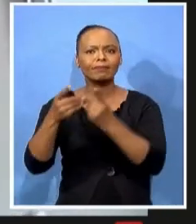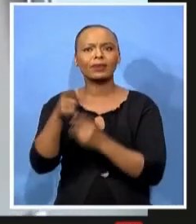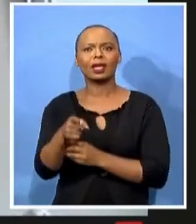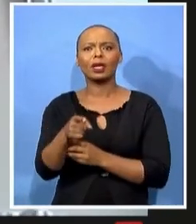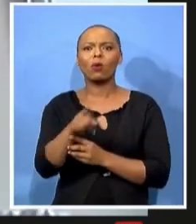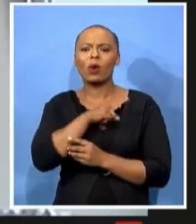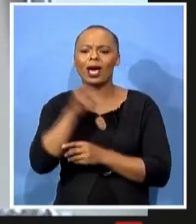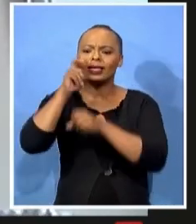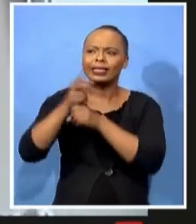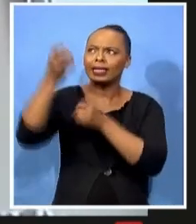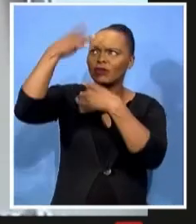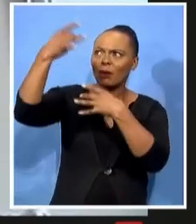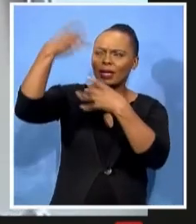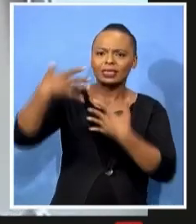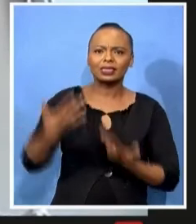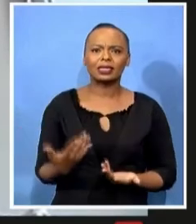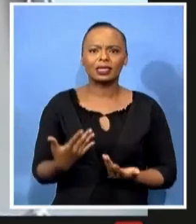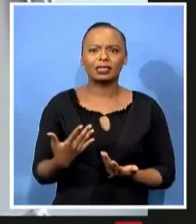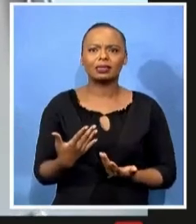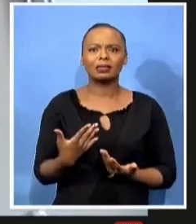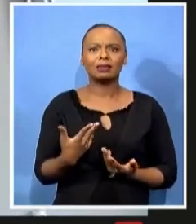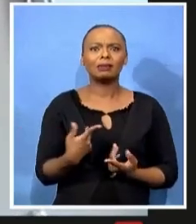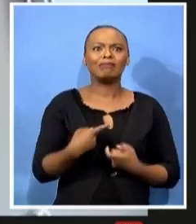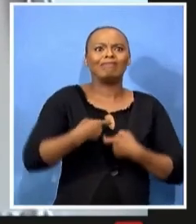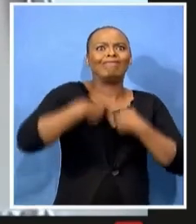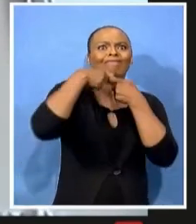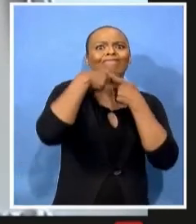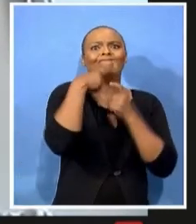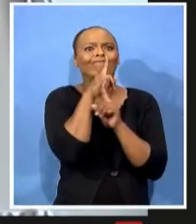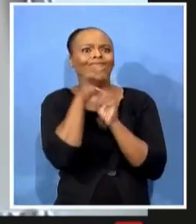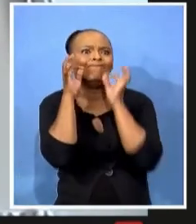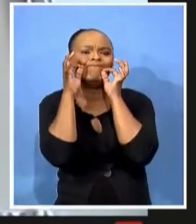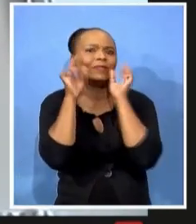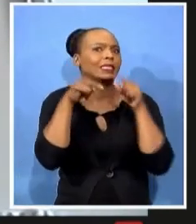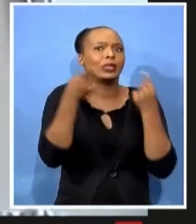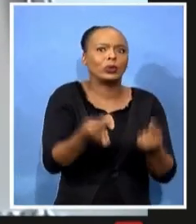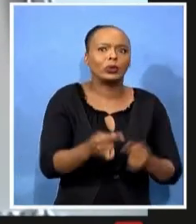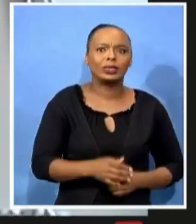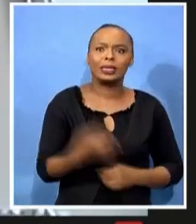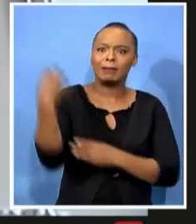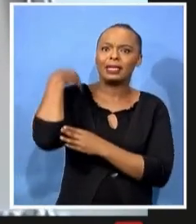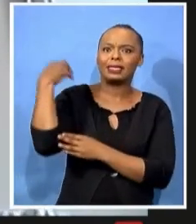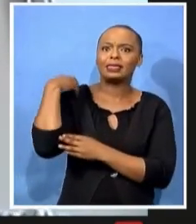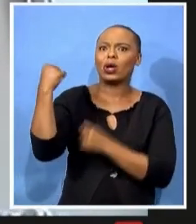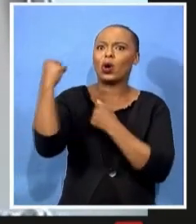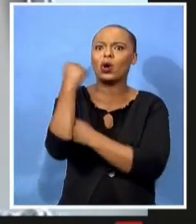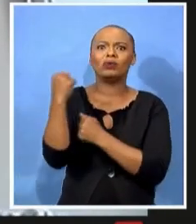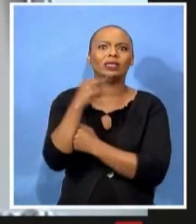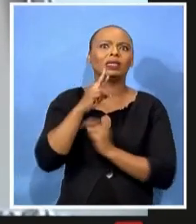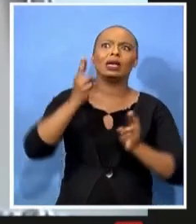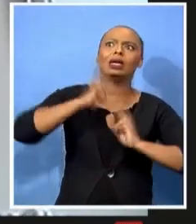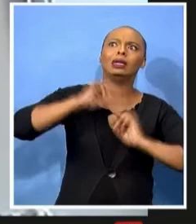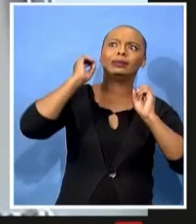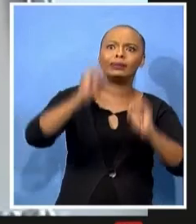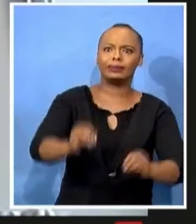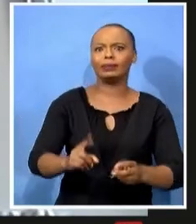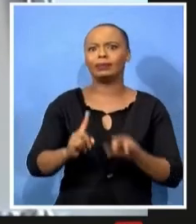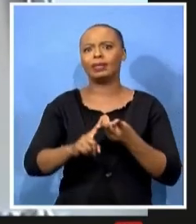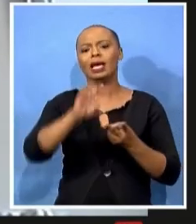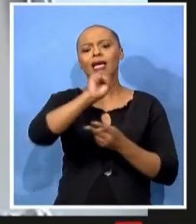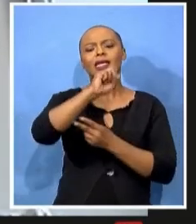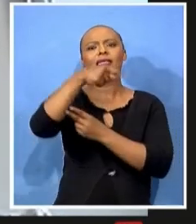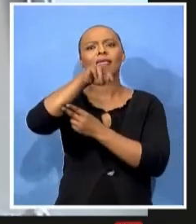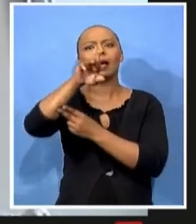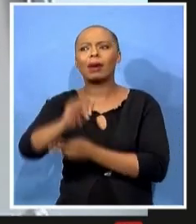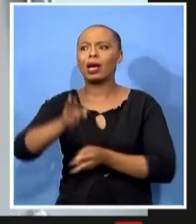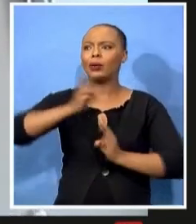anybody. Not the Minister's Office, not SAPRA, not the Research Council, nobody. Nobody has